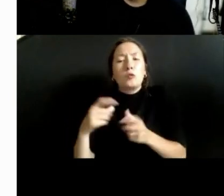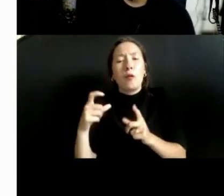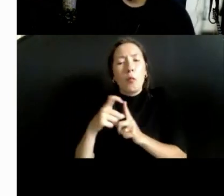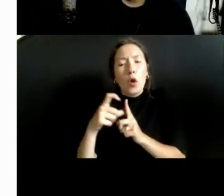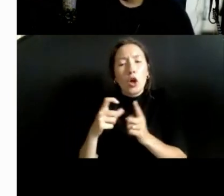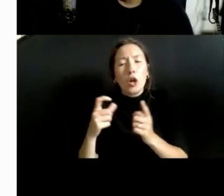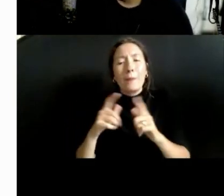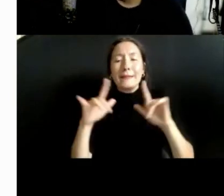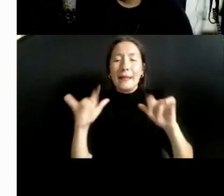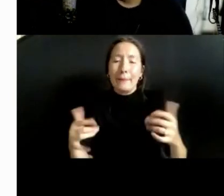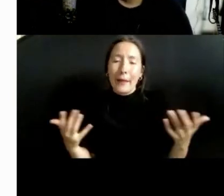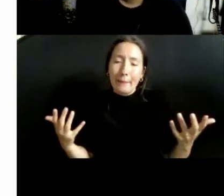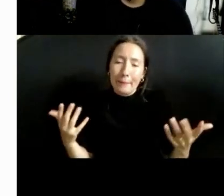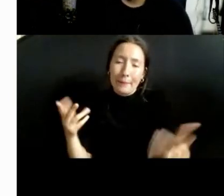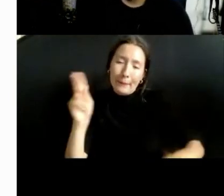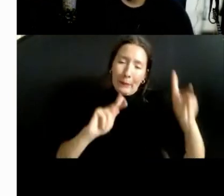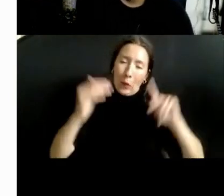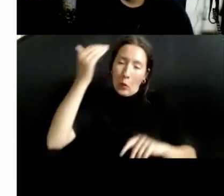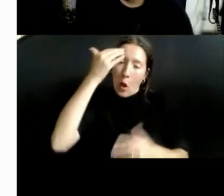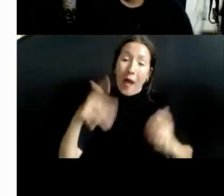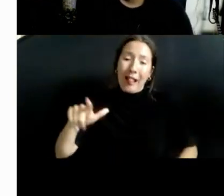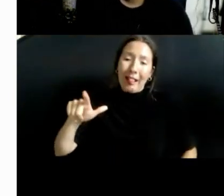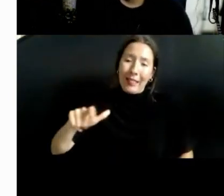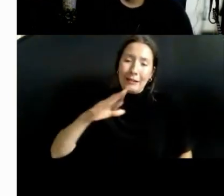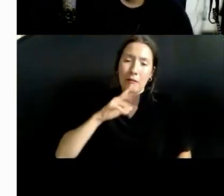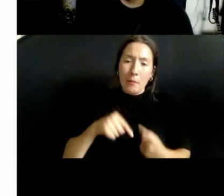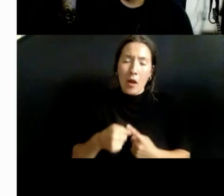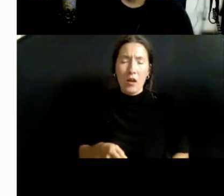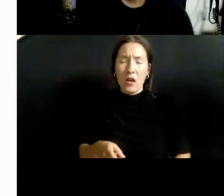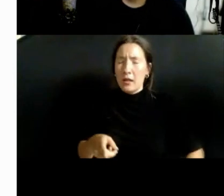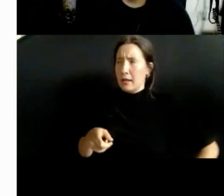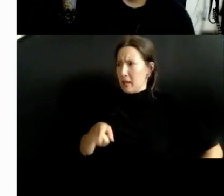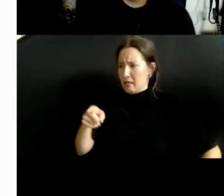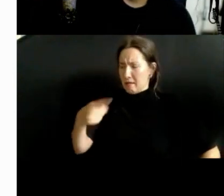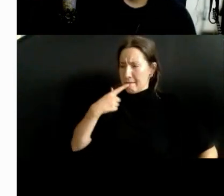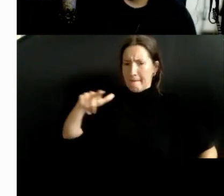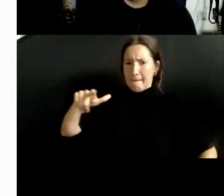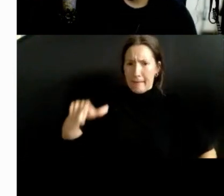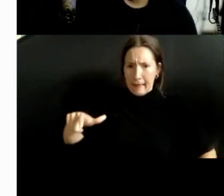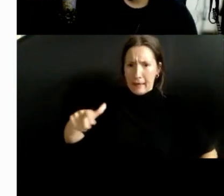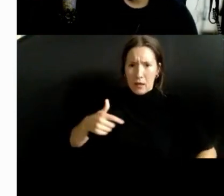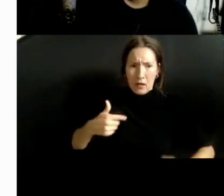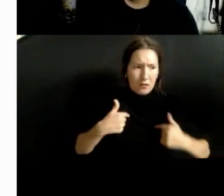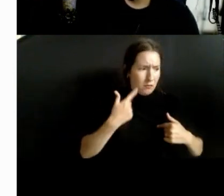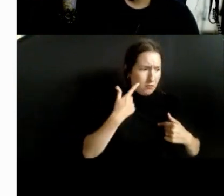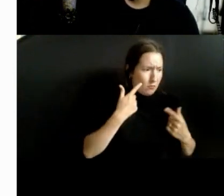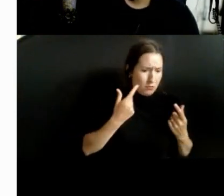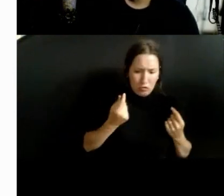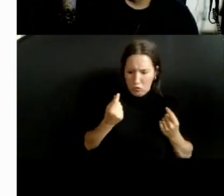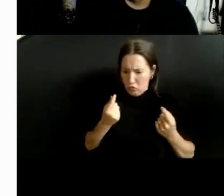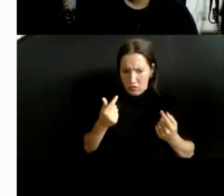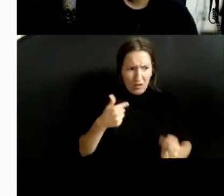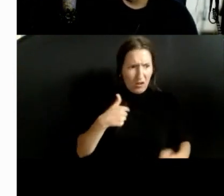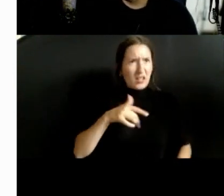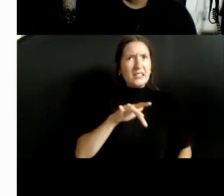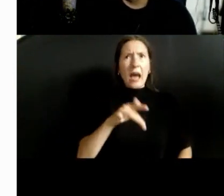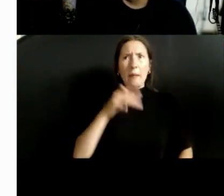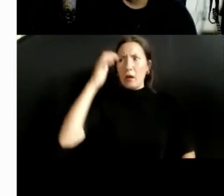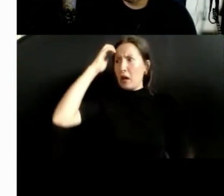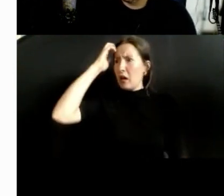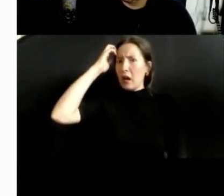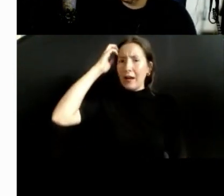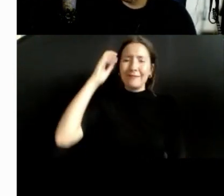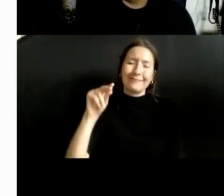confused. I don't know what to do. Like, they know what to do. So at Artisan eLearning, we use select as our standard because